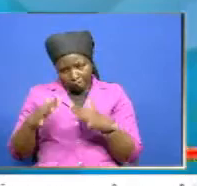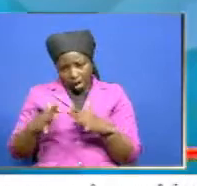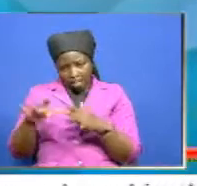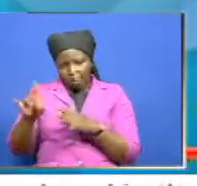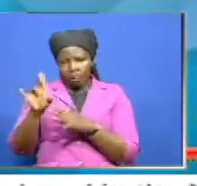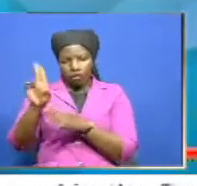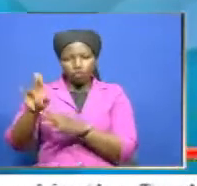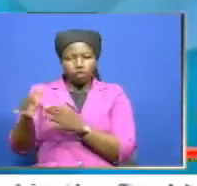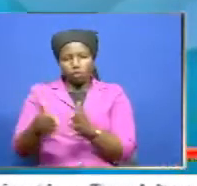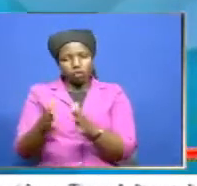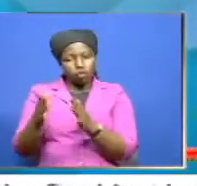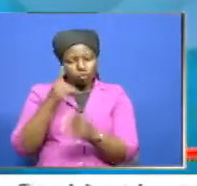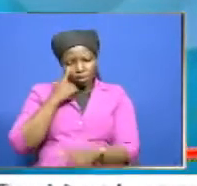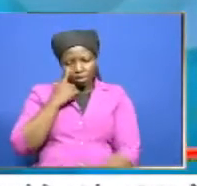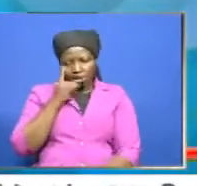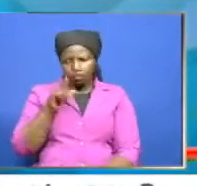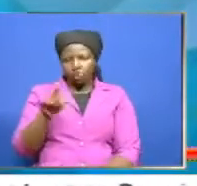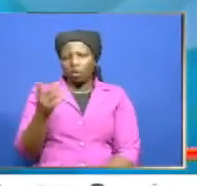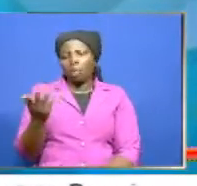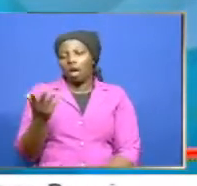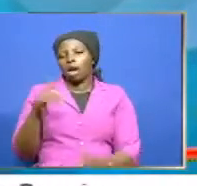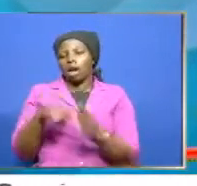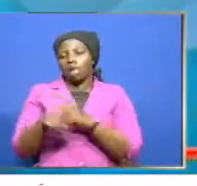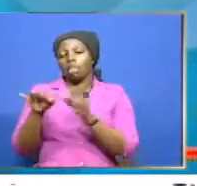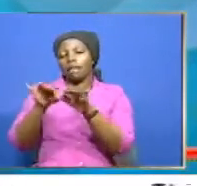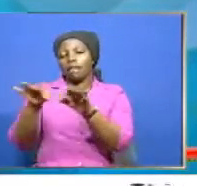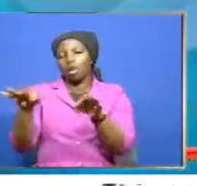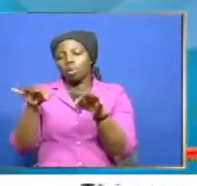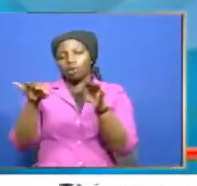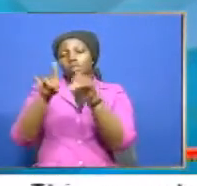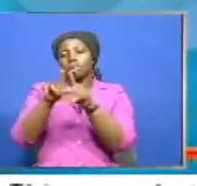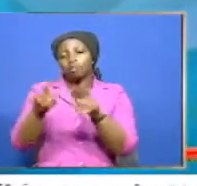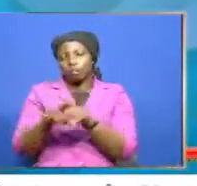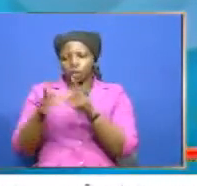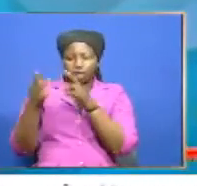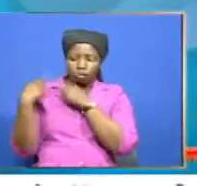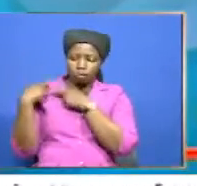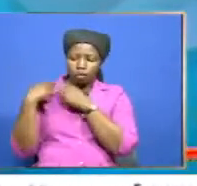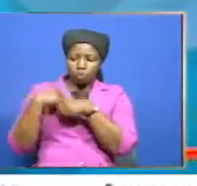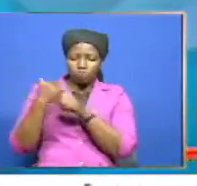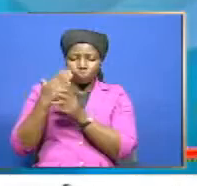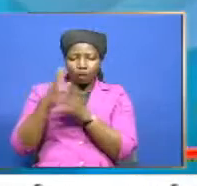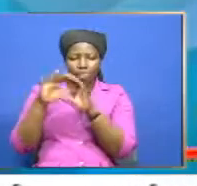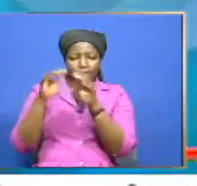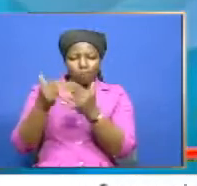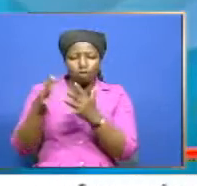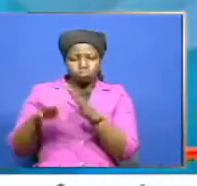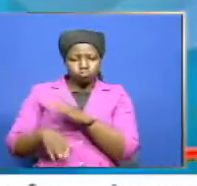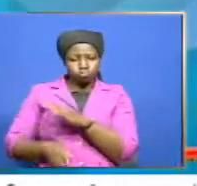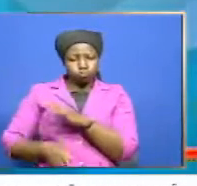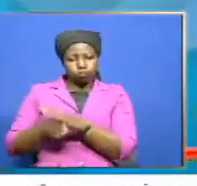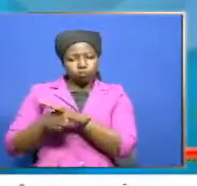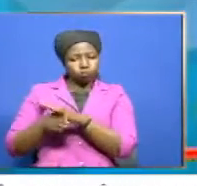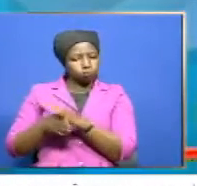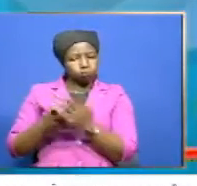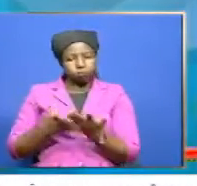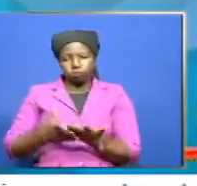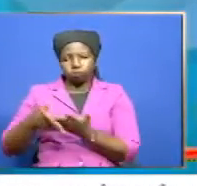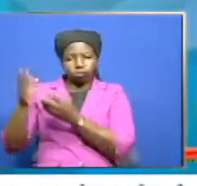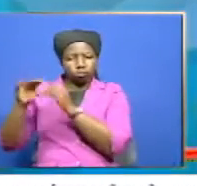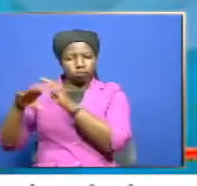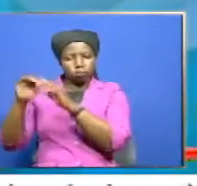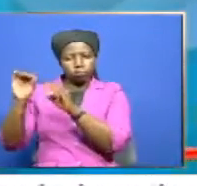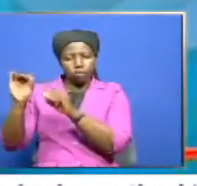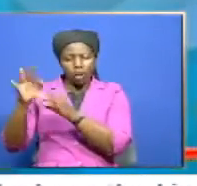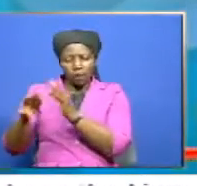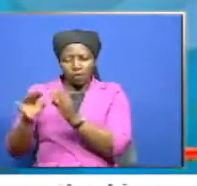an opportunity to see where are they on the pitch, and the responsibility of that person to ensure that the ball doesn't come out. Because if you chase the ball to one end, you have to ensure that the ball doesn't come out from